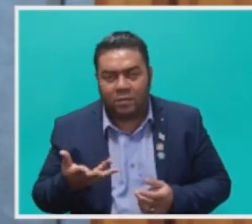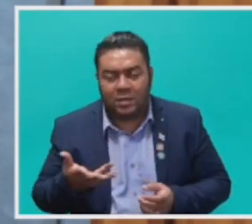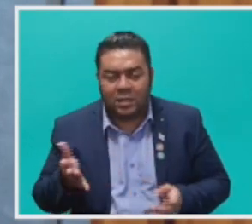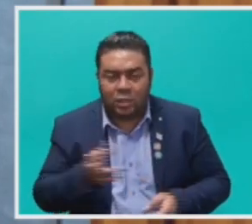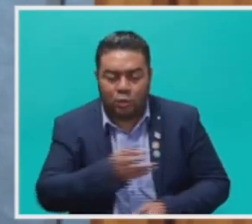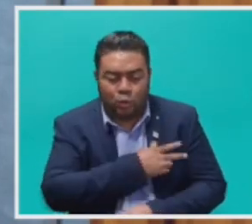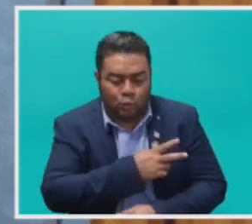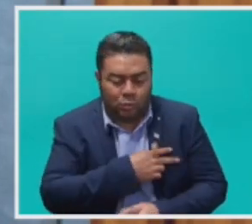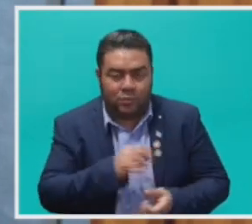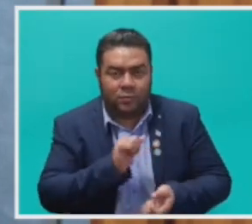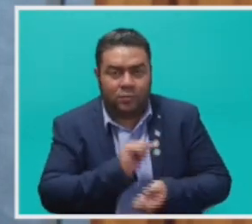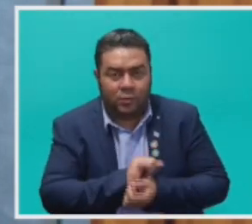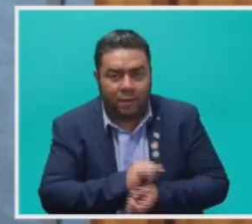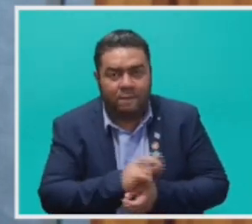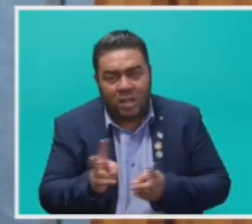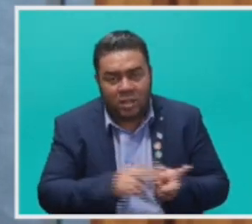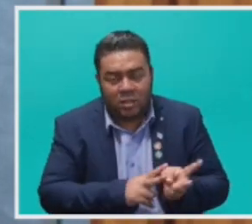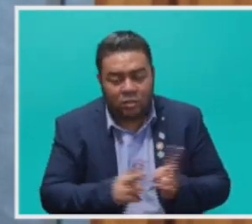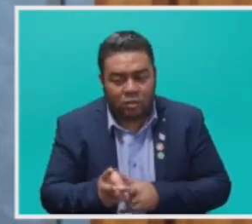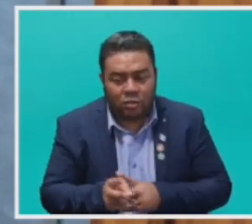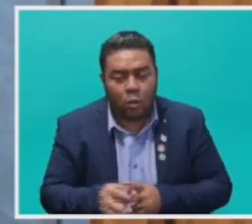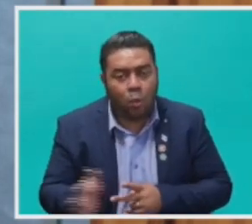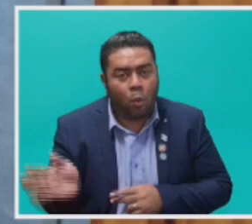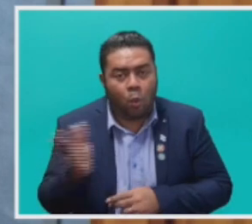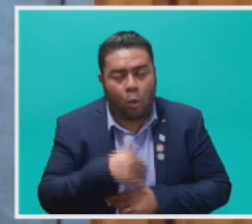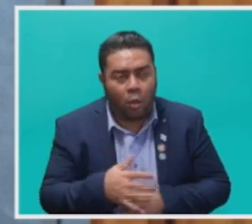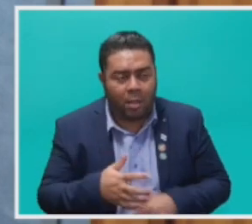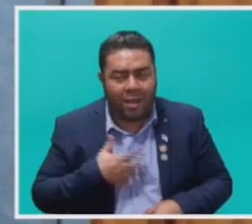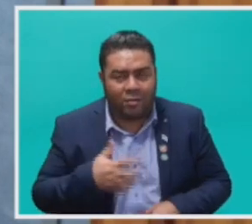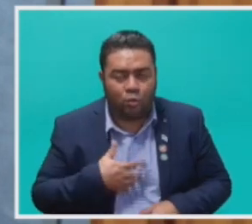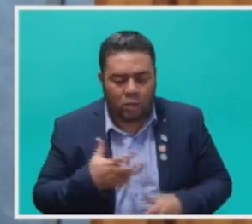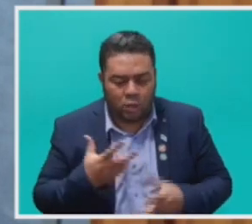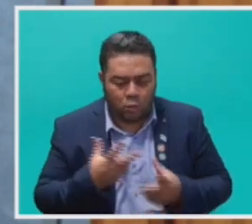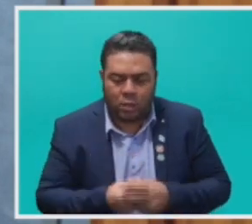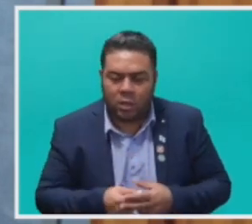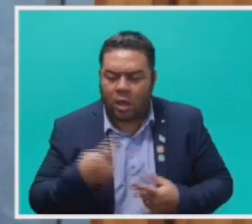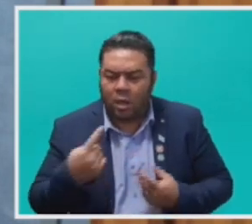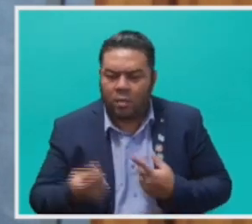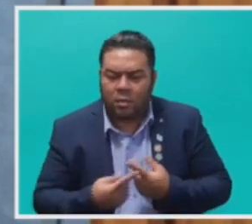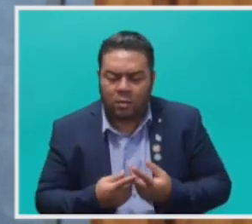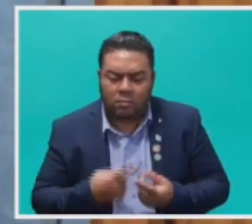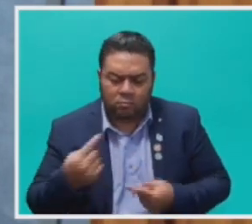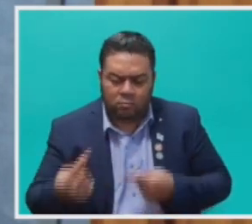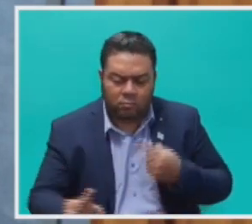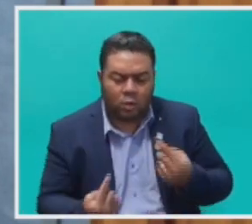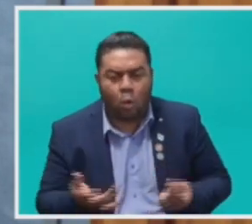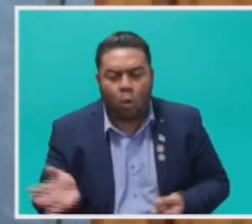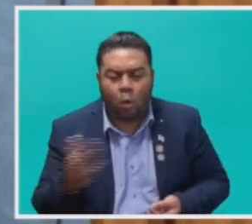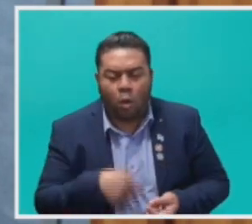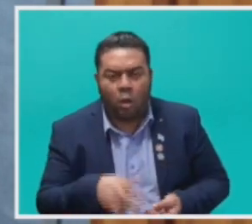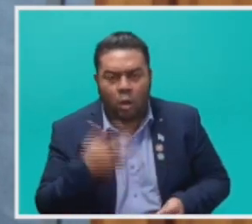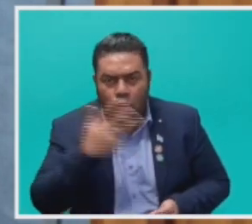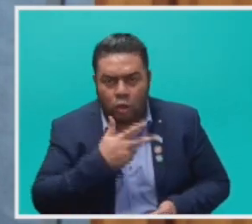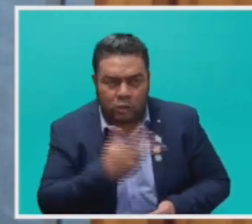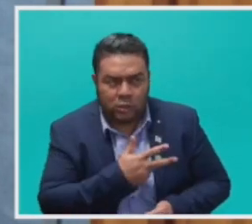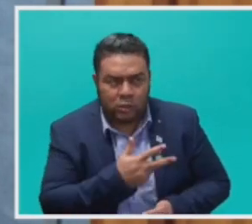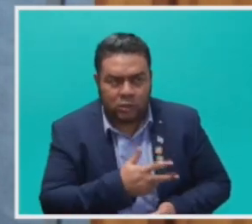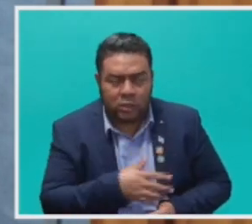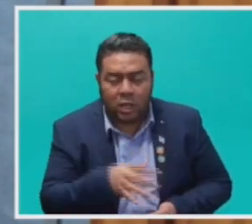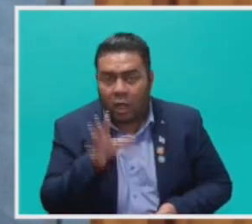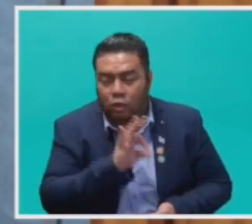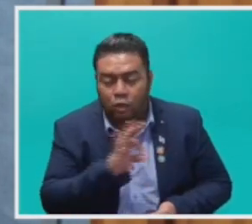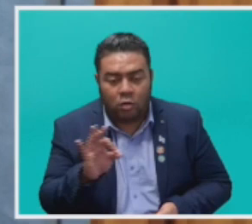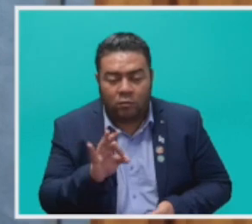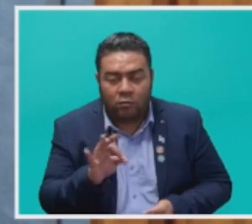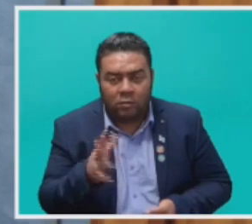forces, villagers. They were all angry with the other, all angry and hurt. I did not facilitate